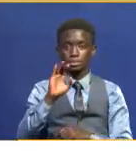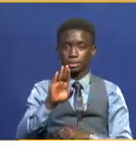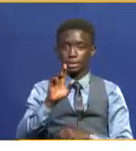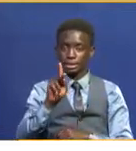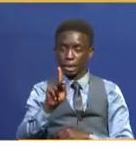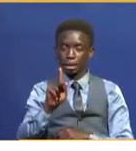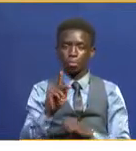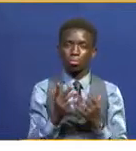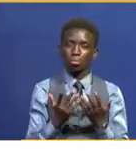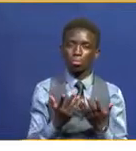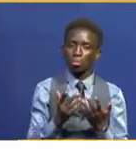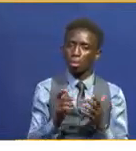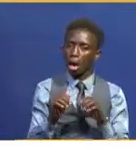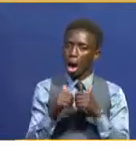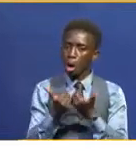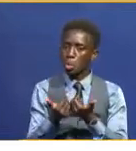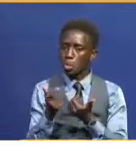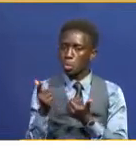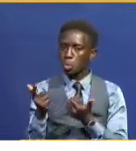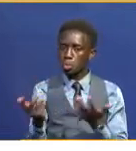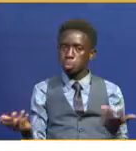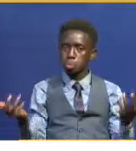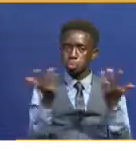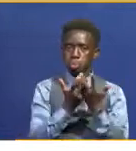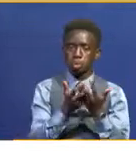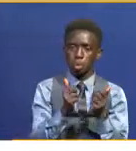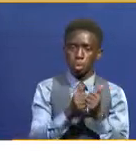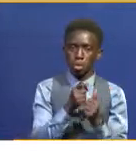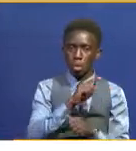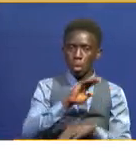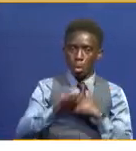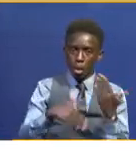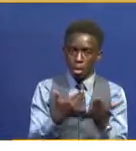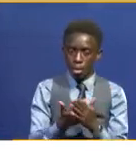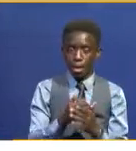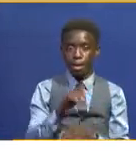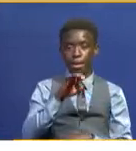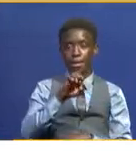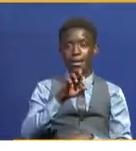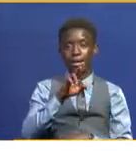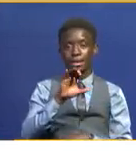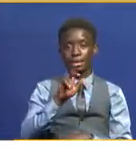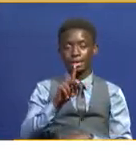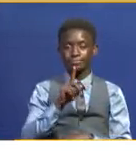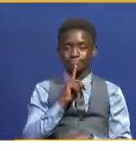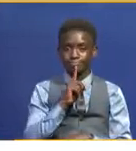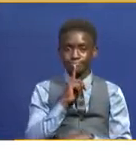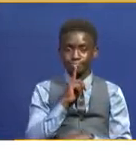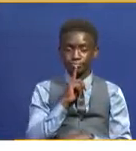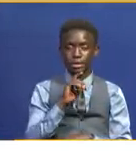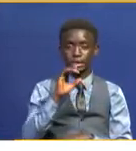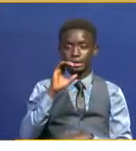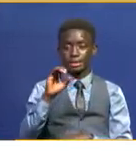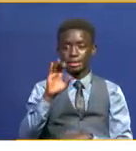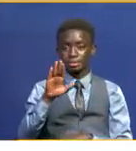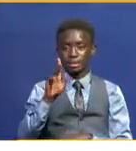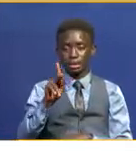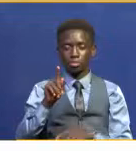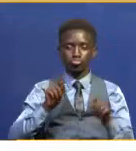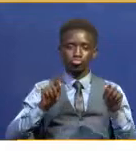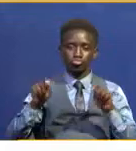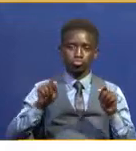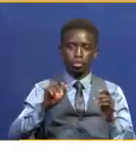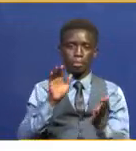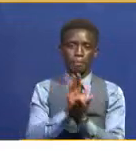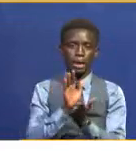how it now factors into all of this. And Eric mentioned that the Central Bank of Kenya regulates banks broadly, but you can